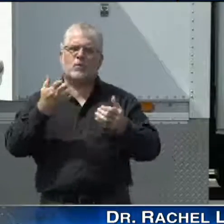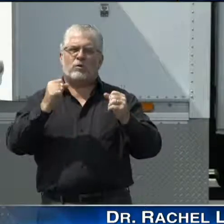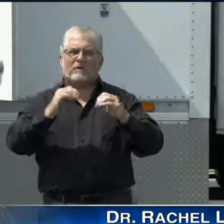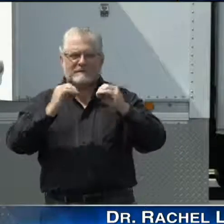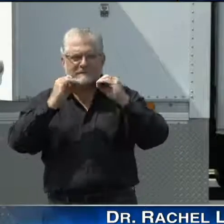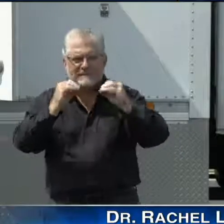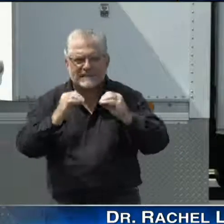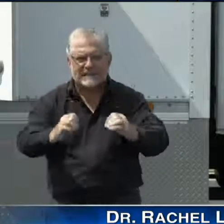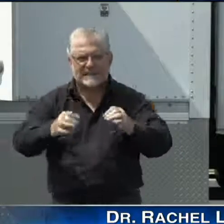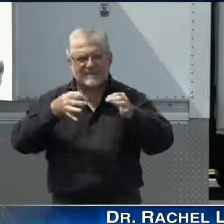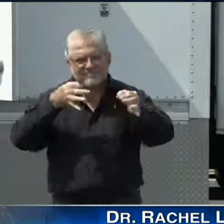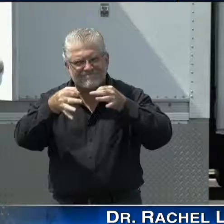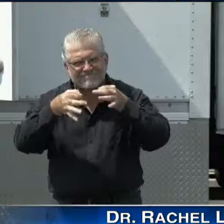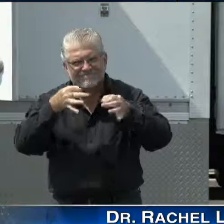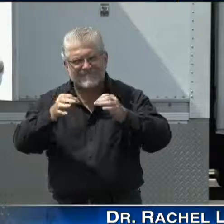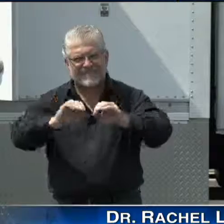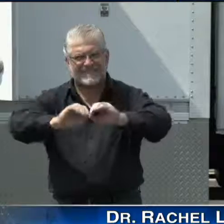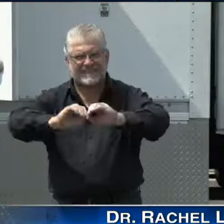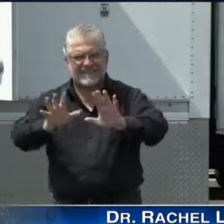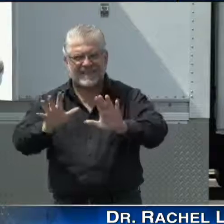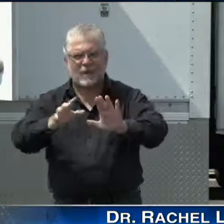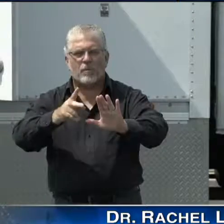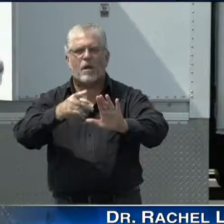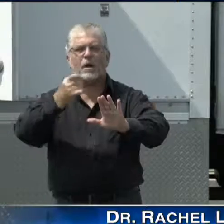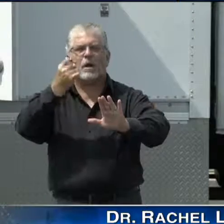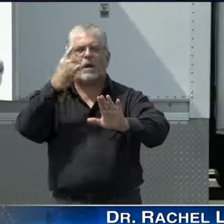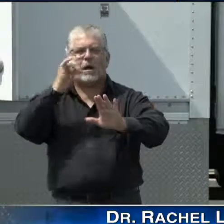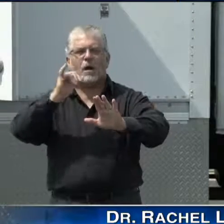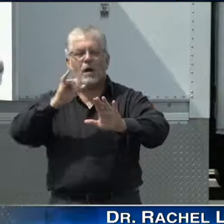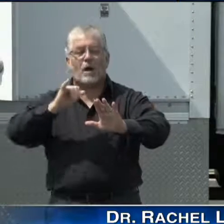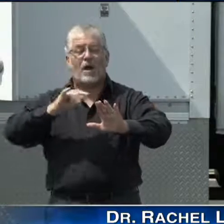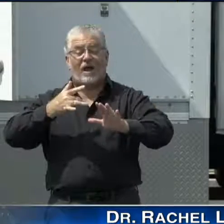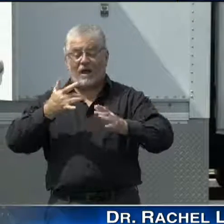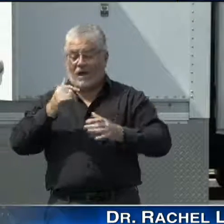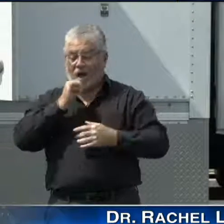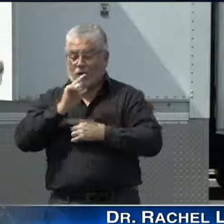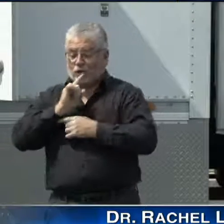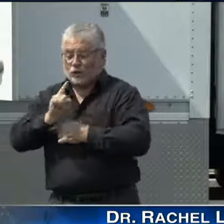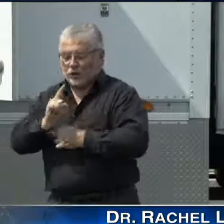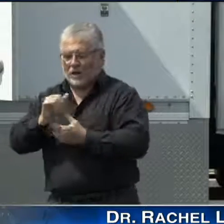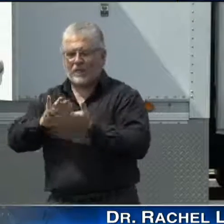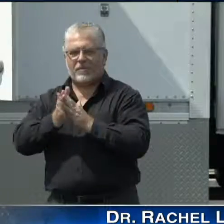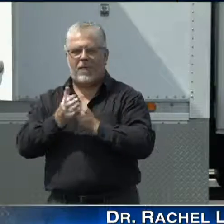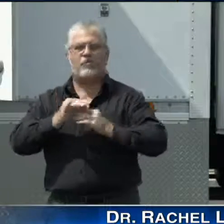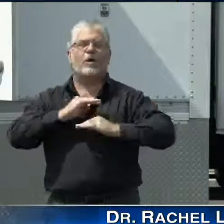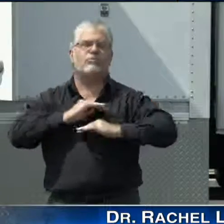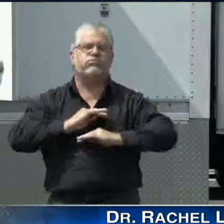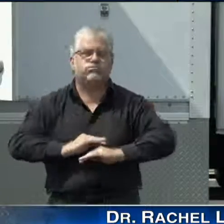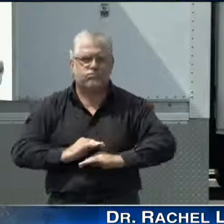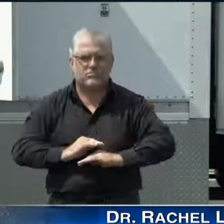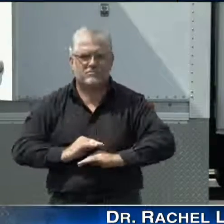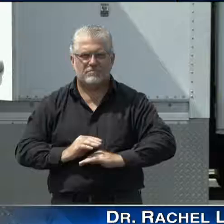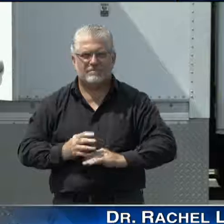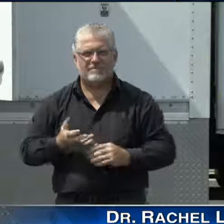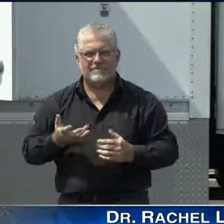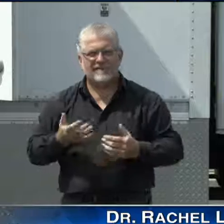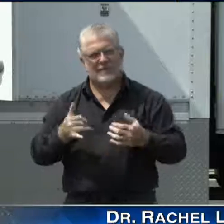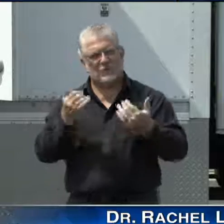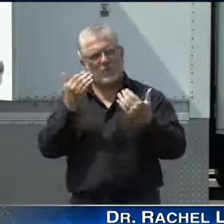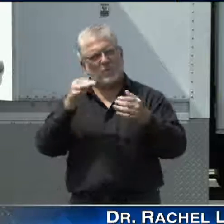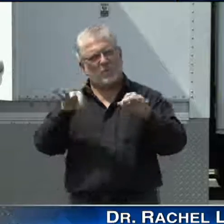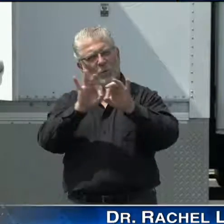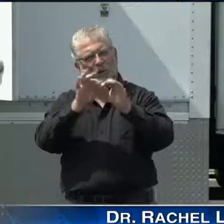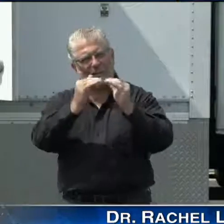address that fear. And just in terms of health equity, I think it's critically important to note the health equity